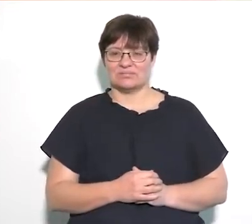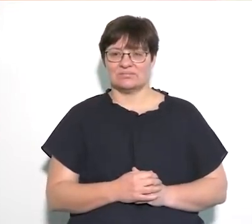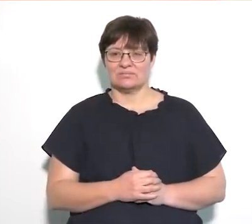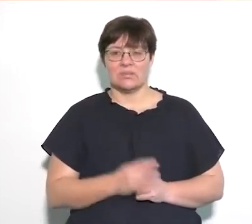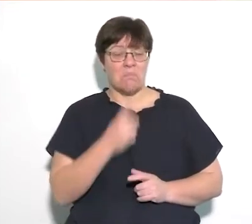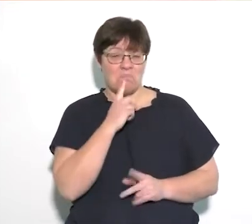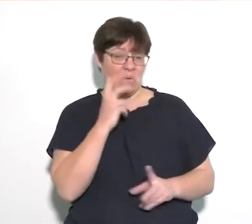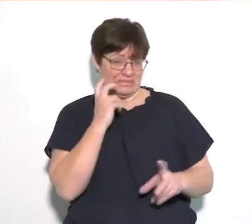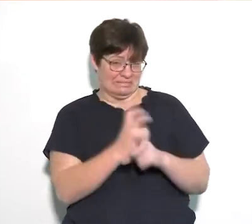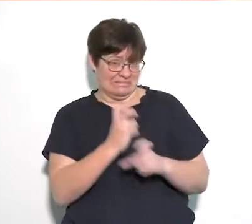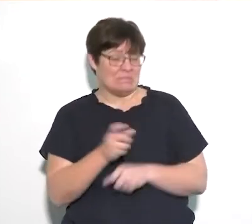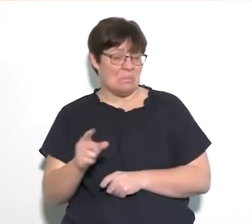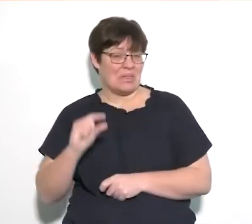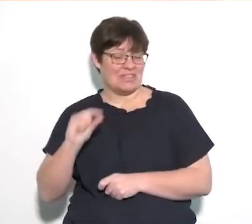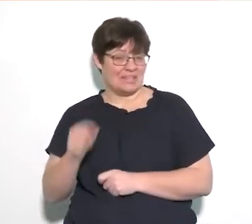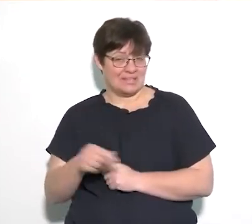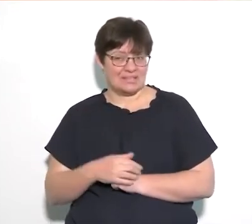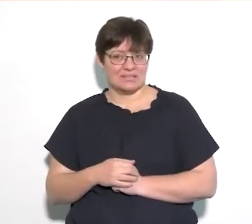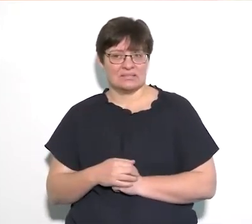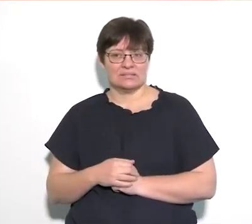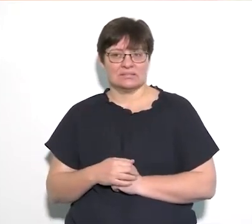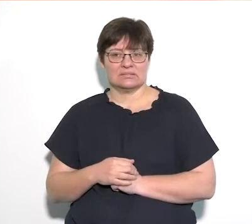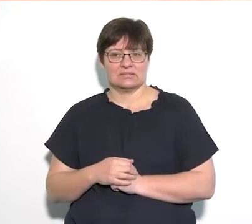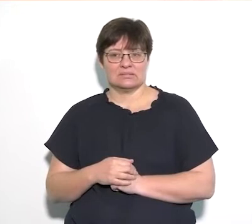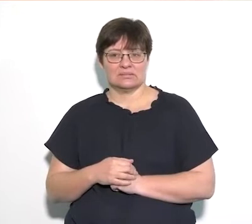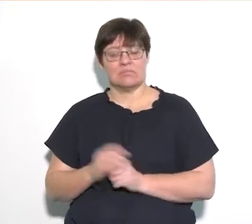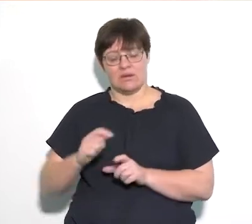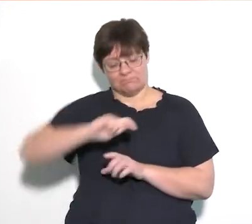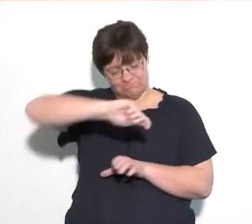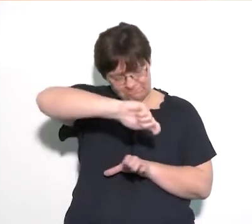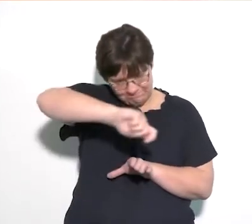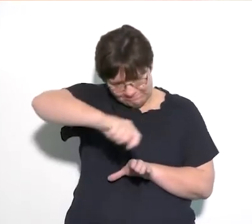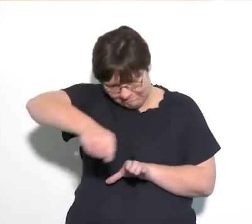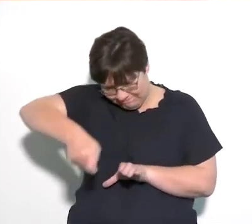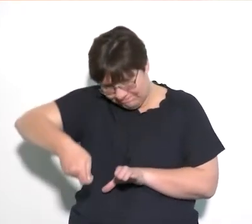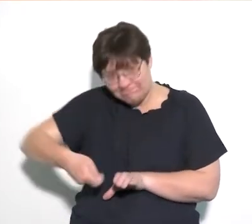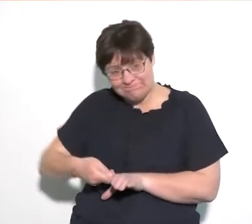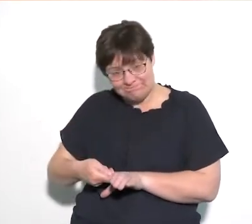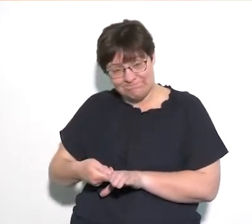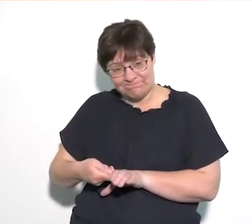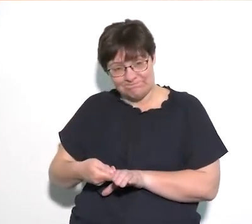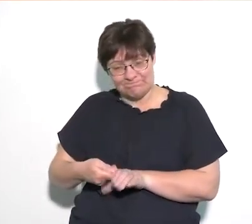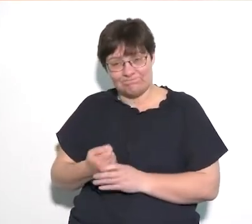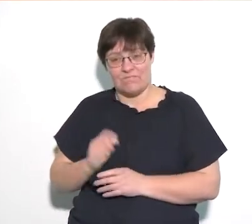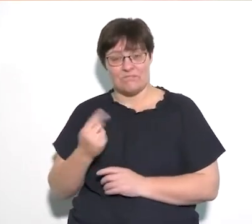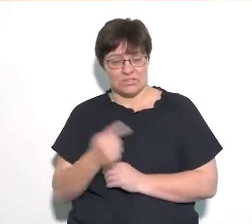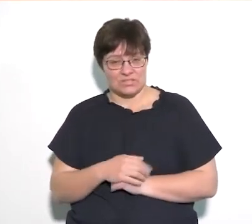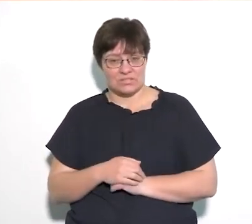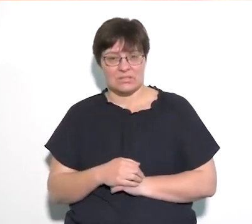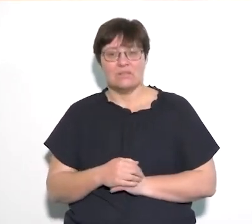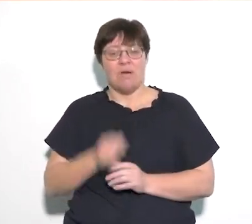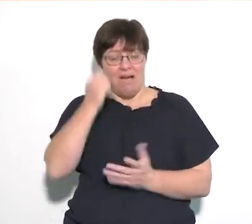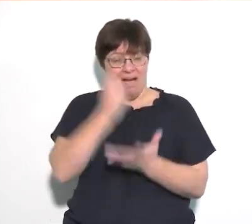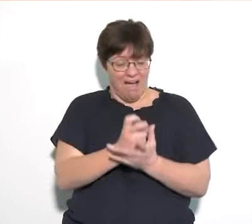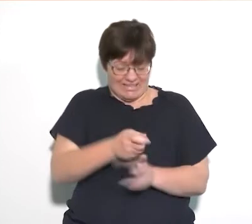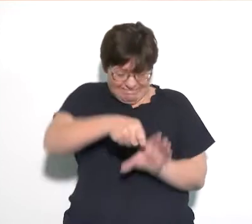This lid is a little bit tougher. So what I'm going to do with this one is I'm going to start with a craft knife, pushing